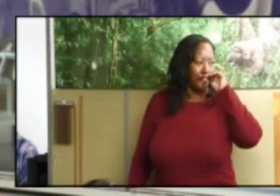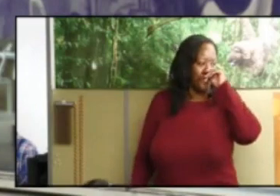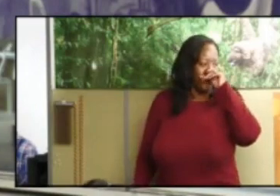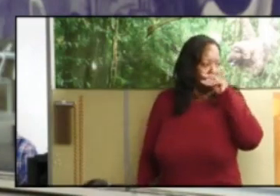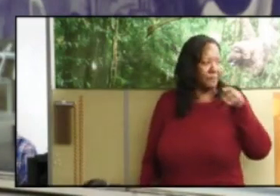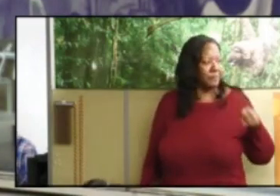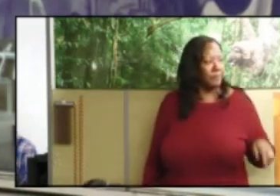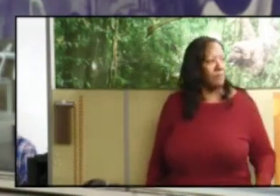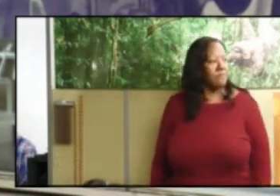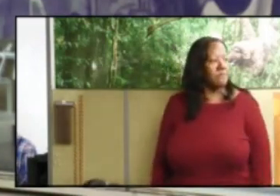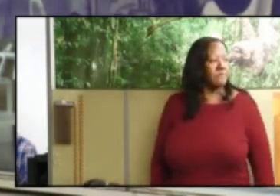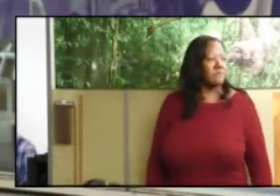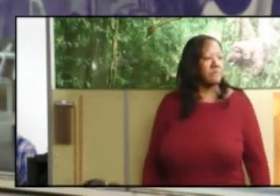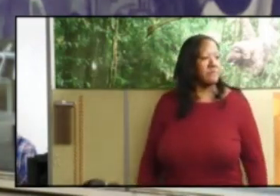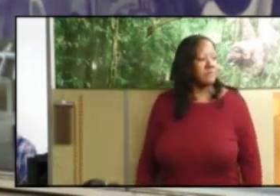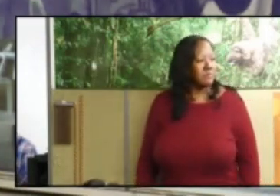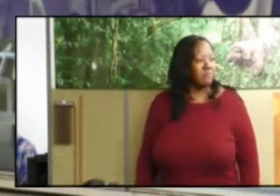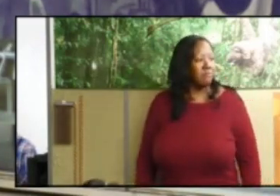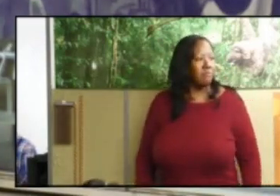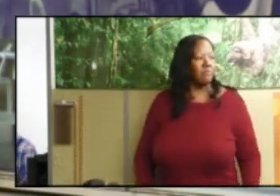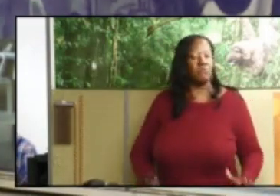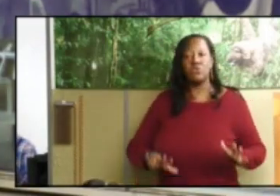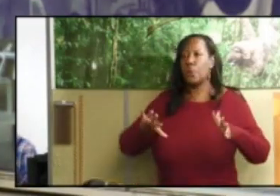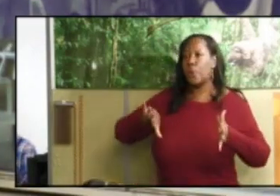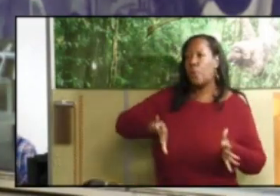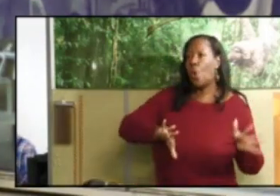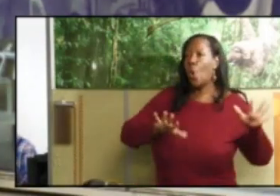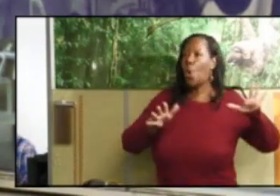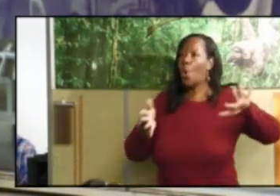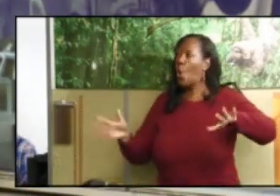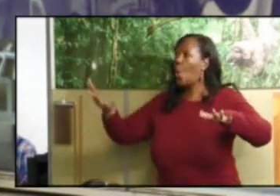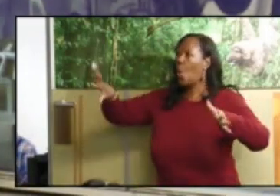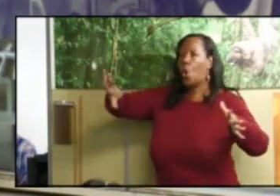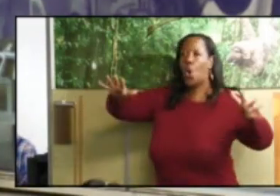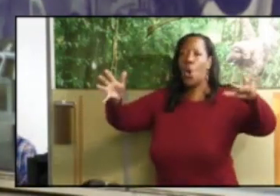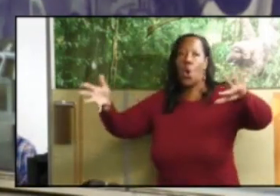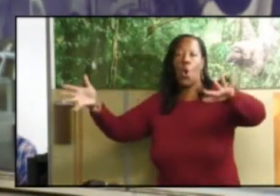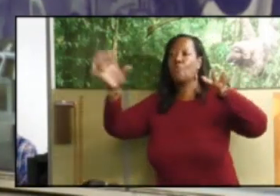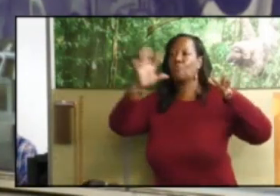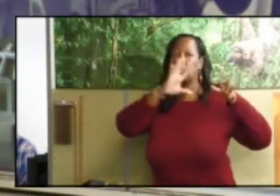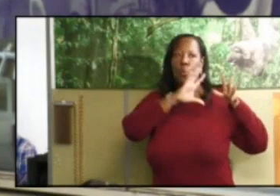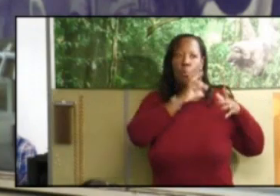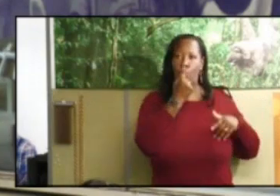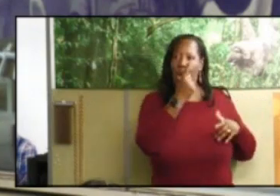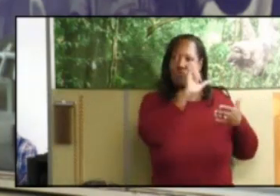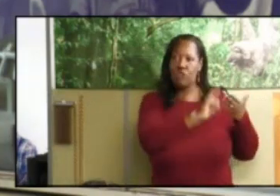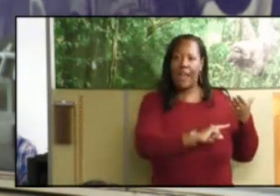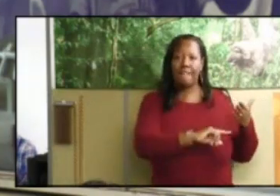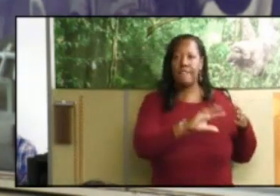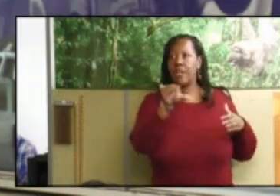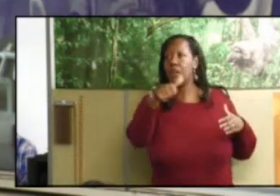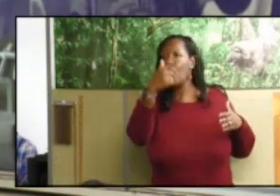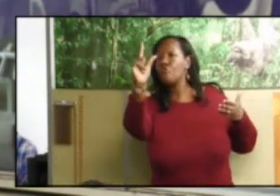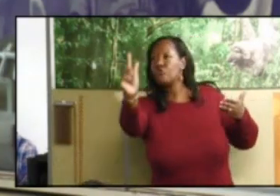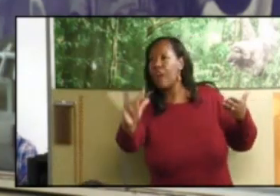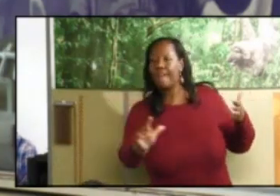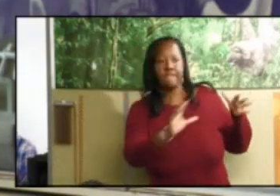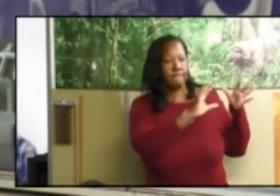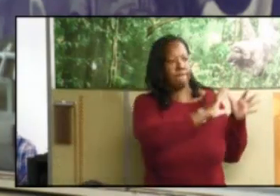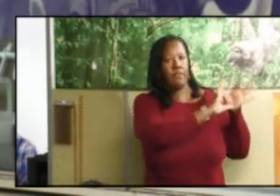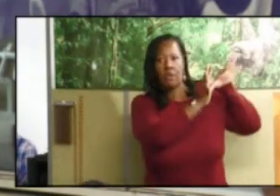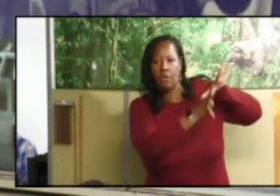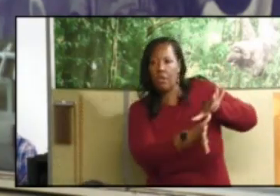That kind of wove throughout the exhibit to tie the graphics together. So custom cut, custom inlaid,